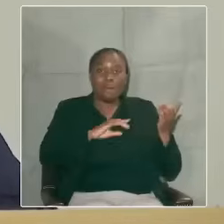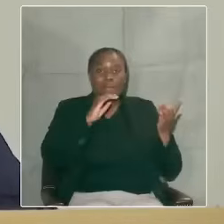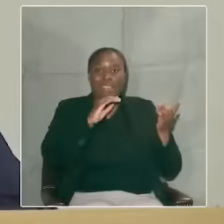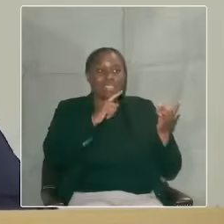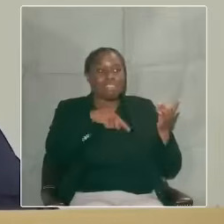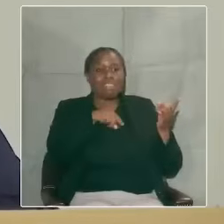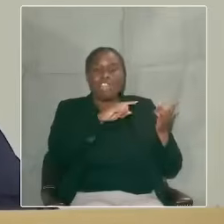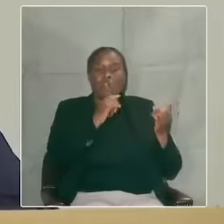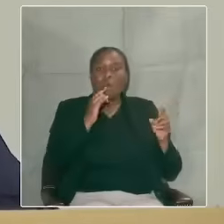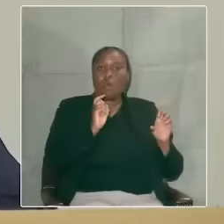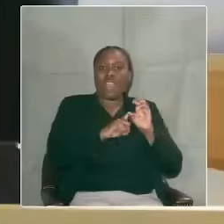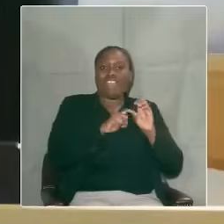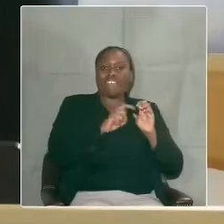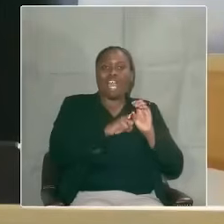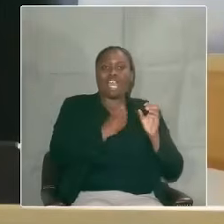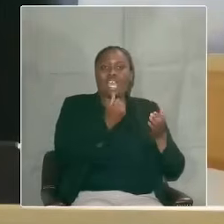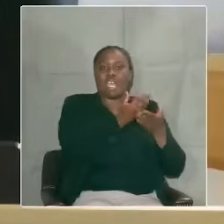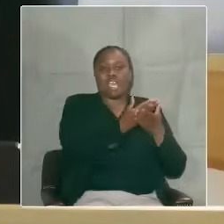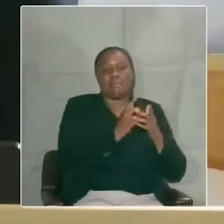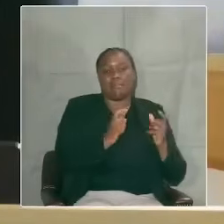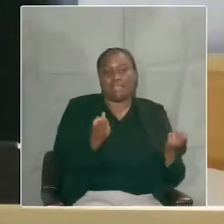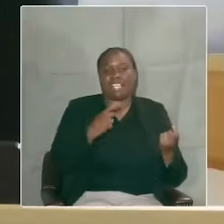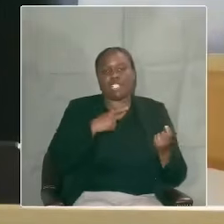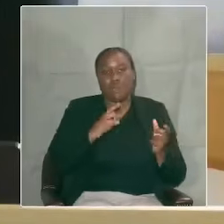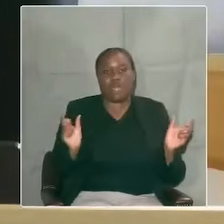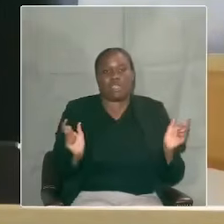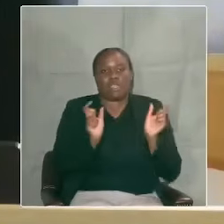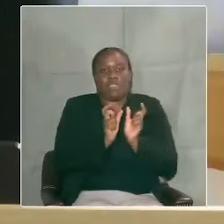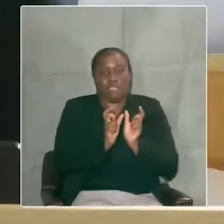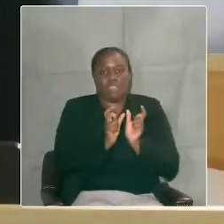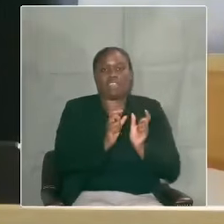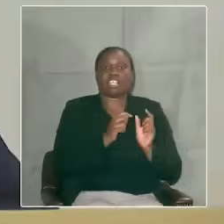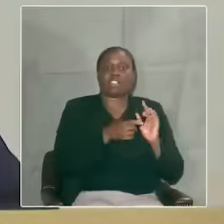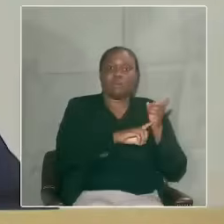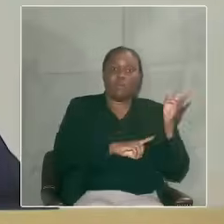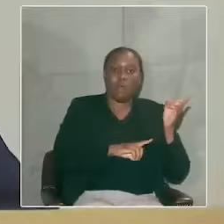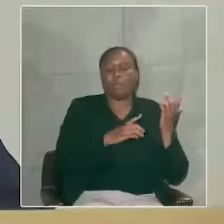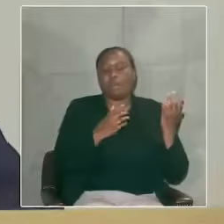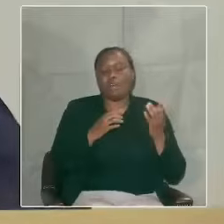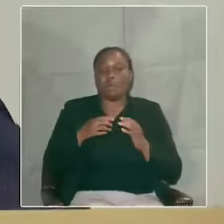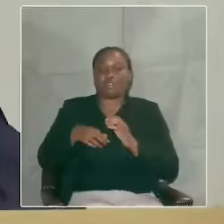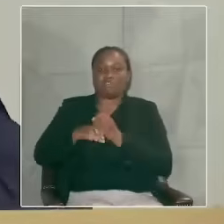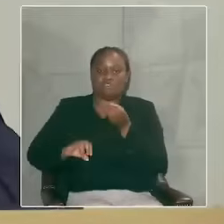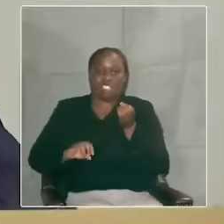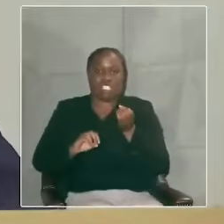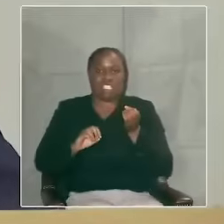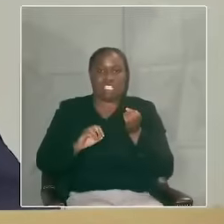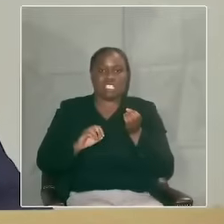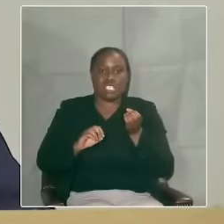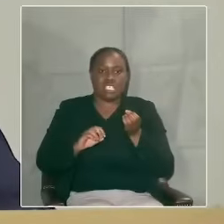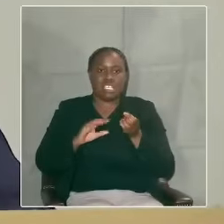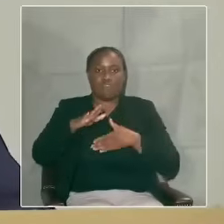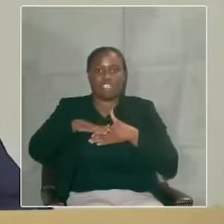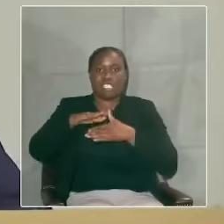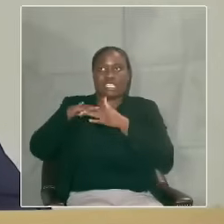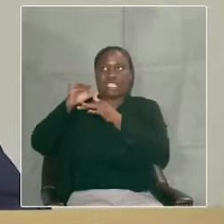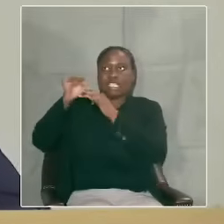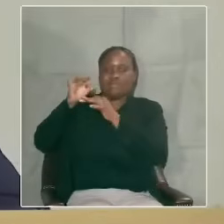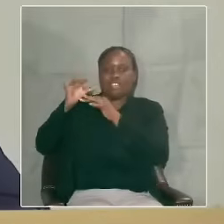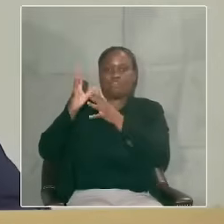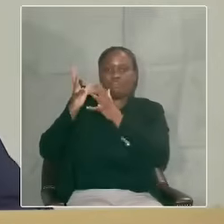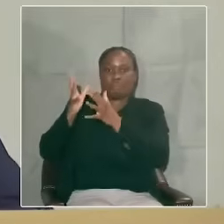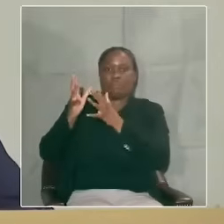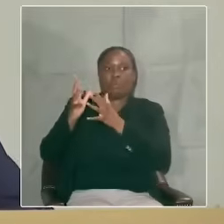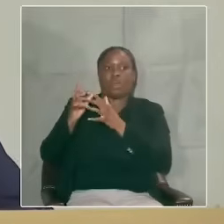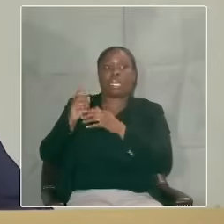people. So we rather say diploma degree. That was the reason that we gave him. But